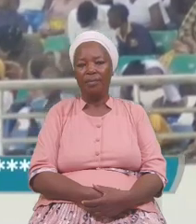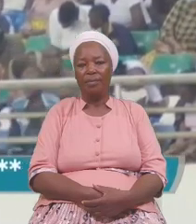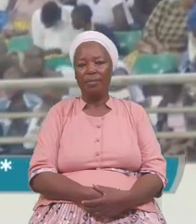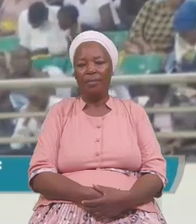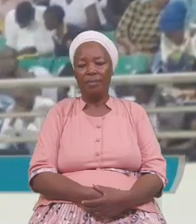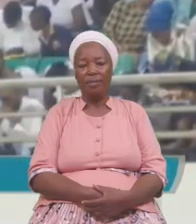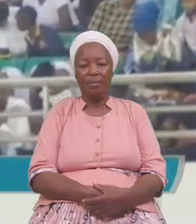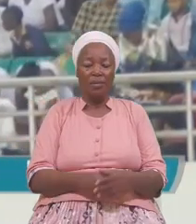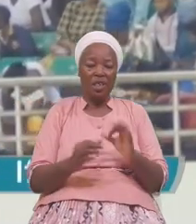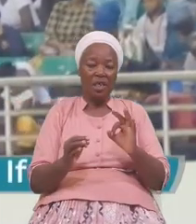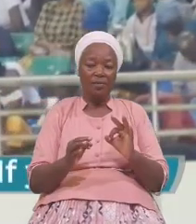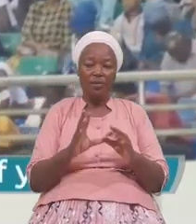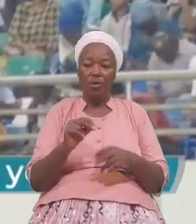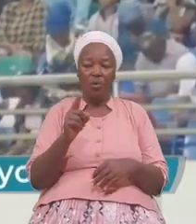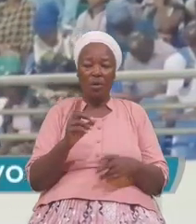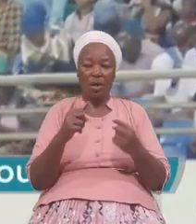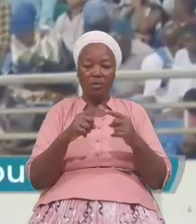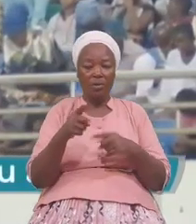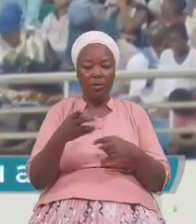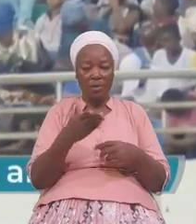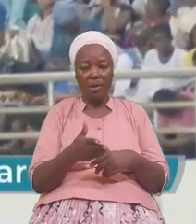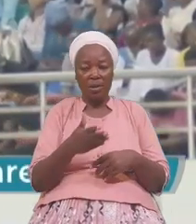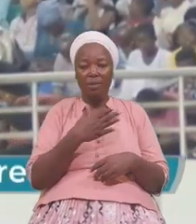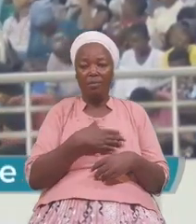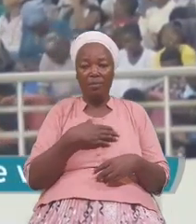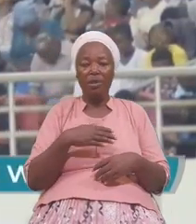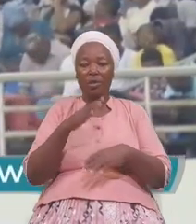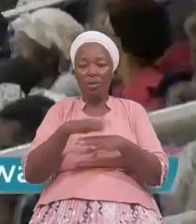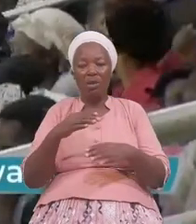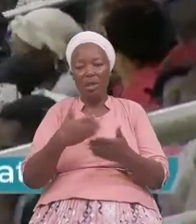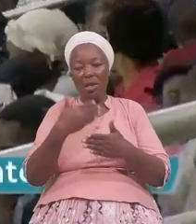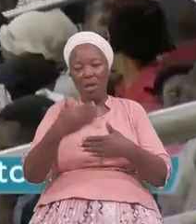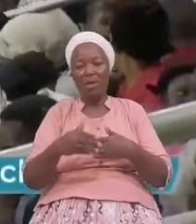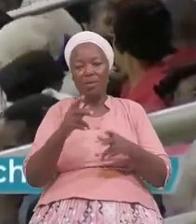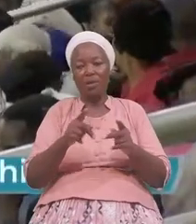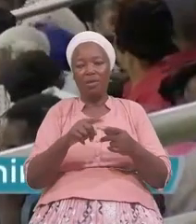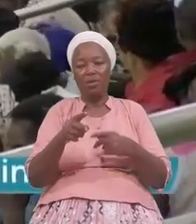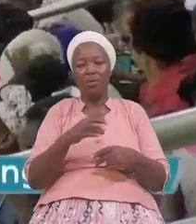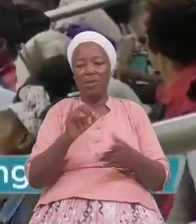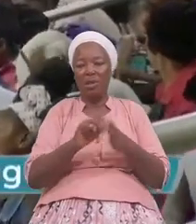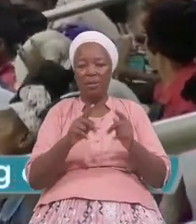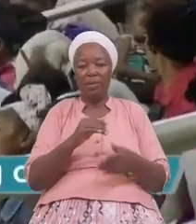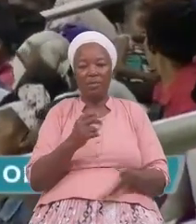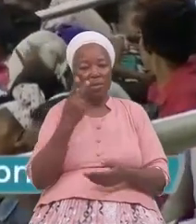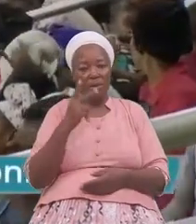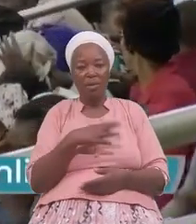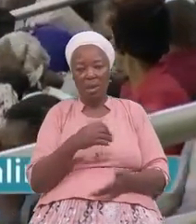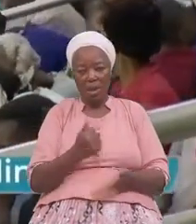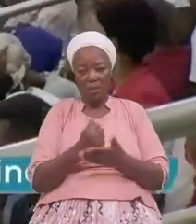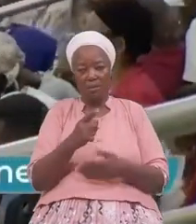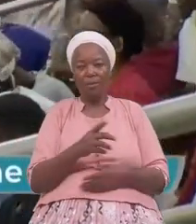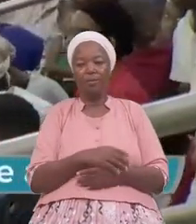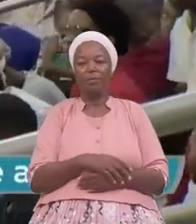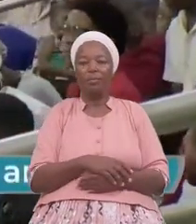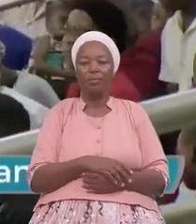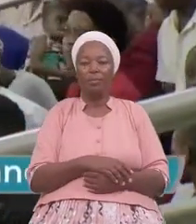If you have not been attended to, you can wave your hand so that the nearest counselor to you can see you. and come over to where you